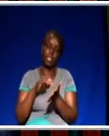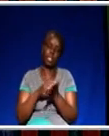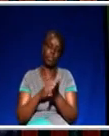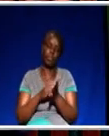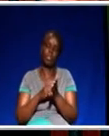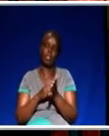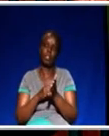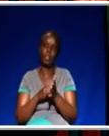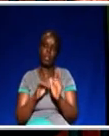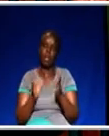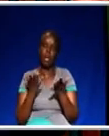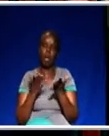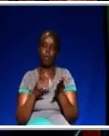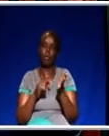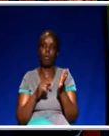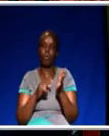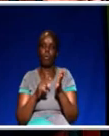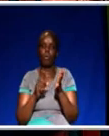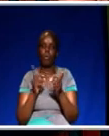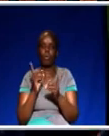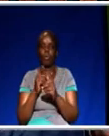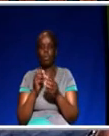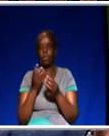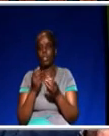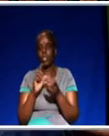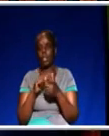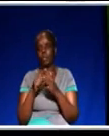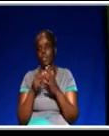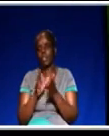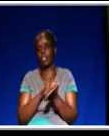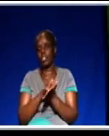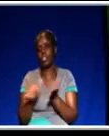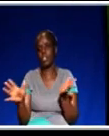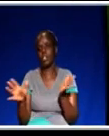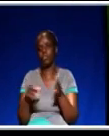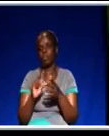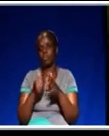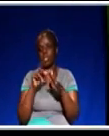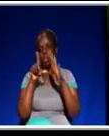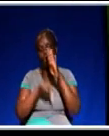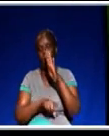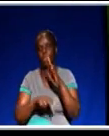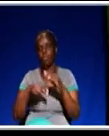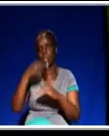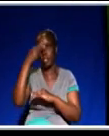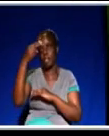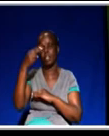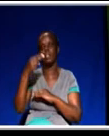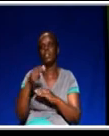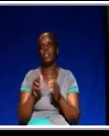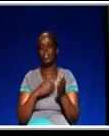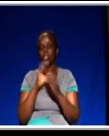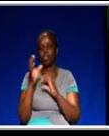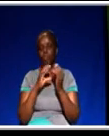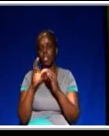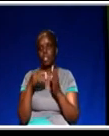of how the data is spread out, from the lowest to the highest. And that one communicates more